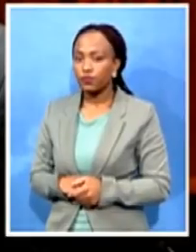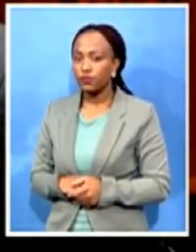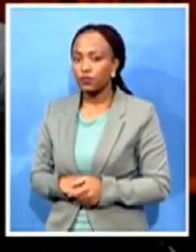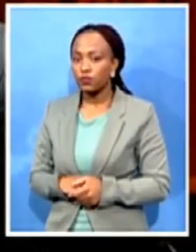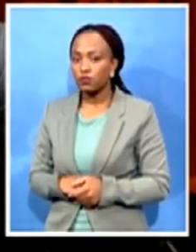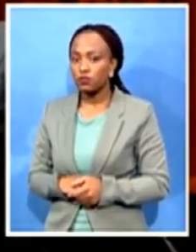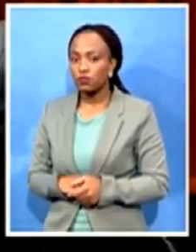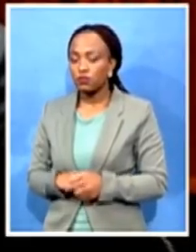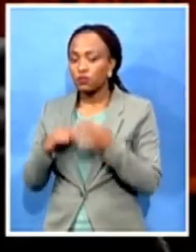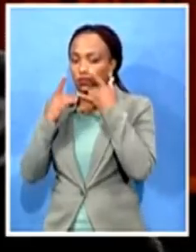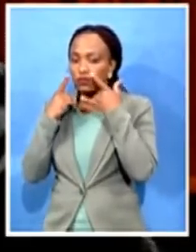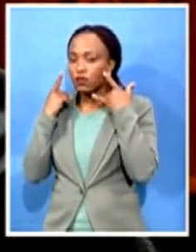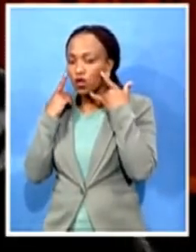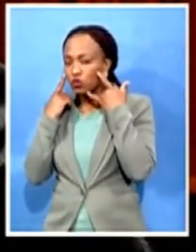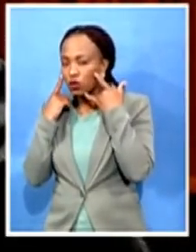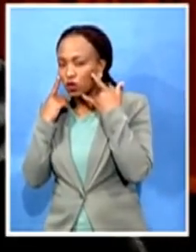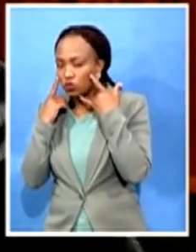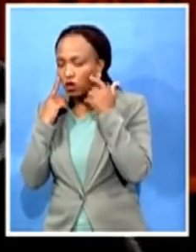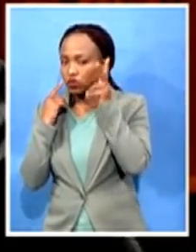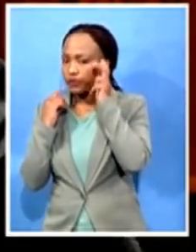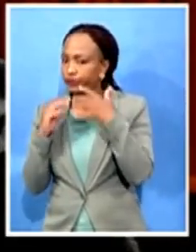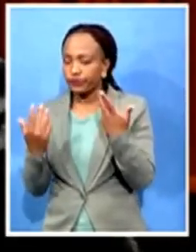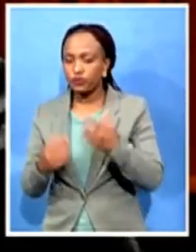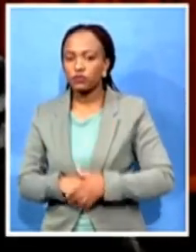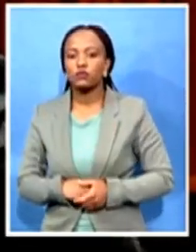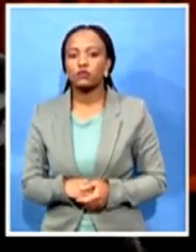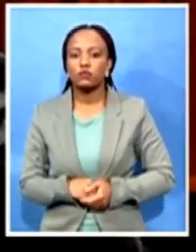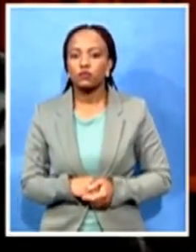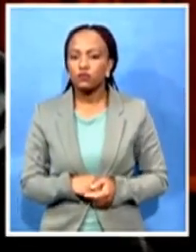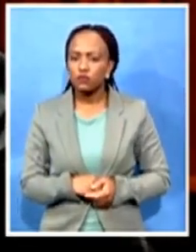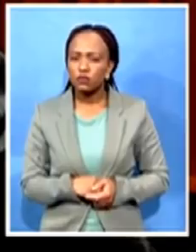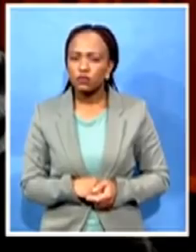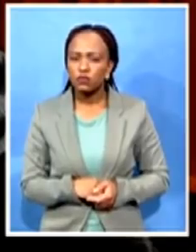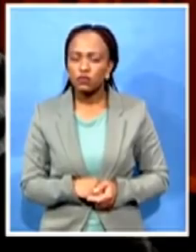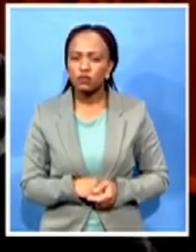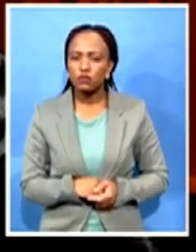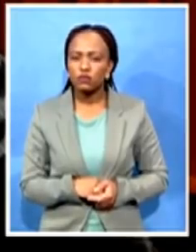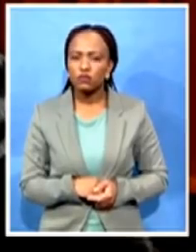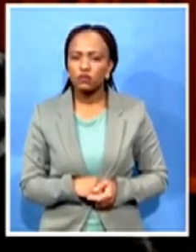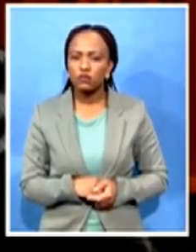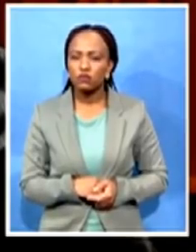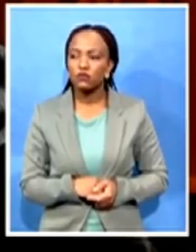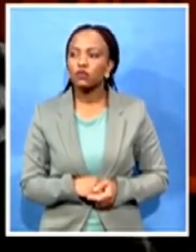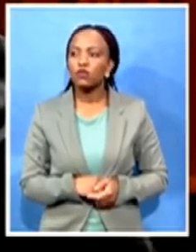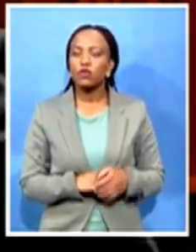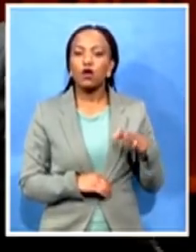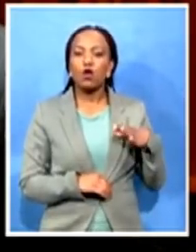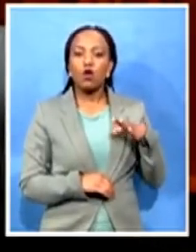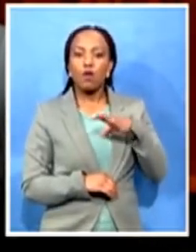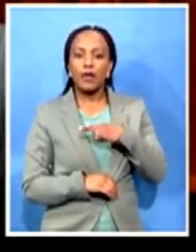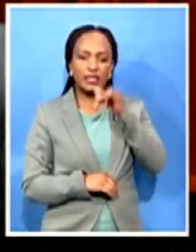Which commercial crimes court is that? It's the one in Pretoria. It's the case, the state versus MT and